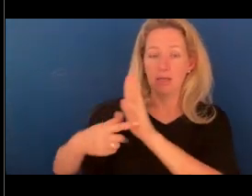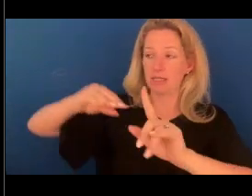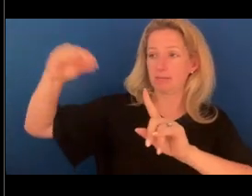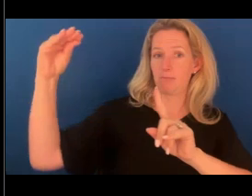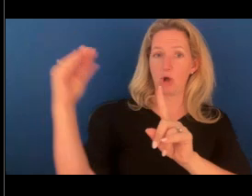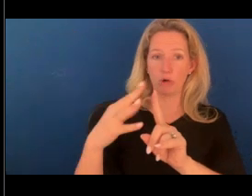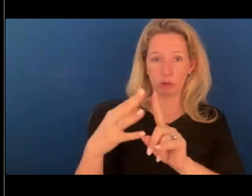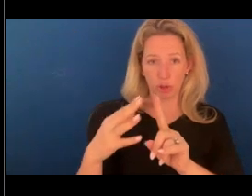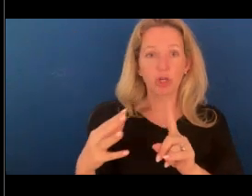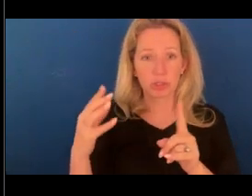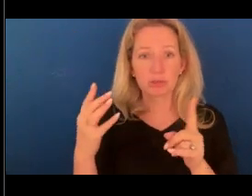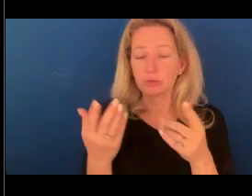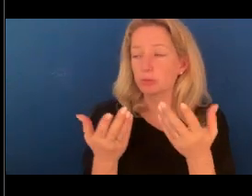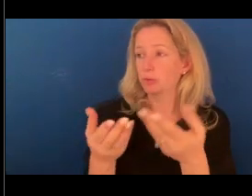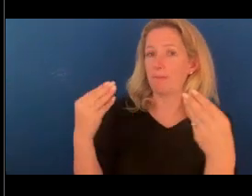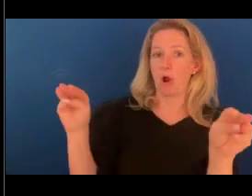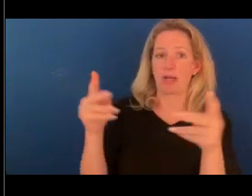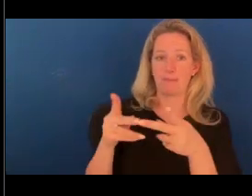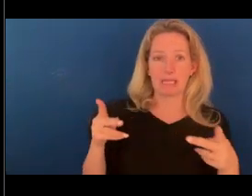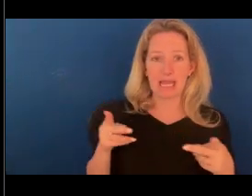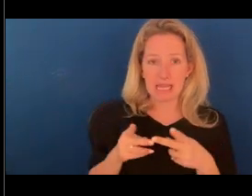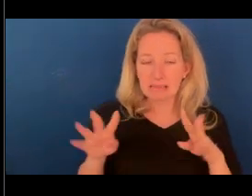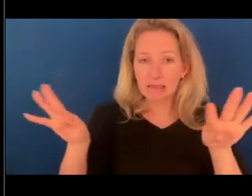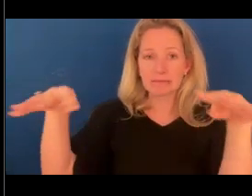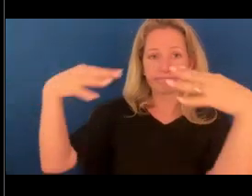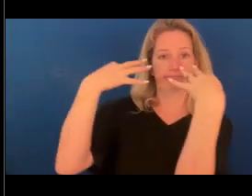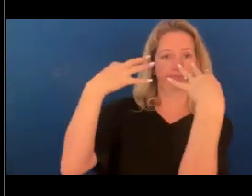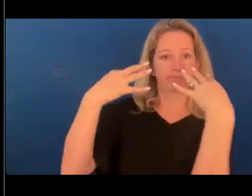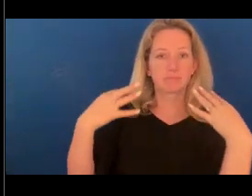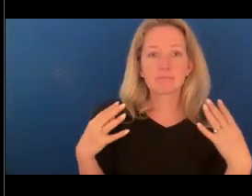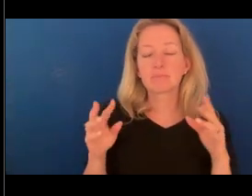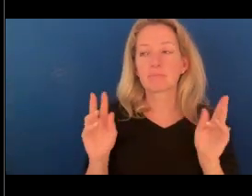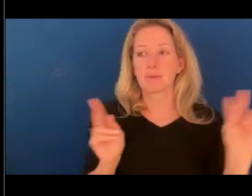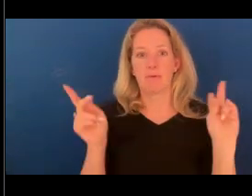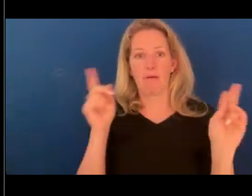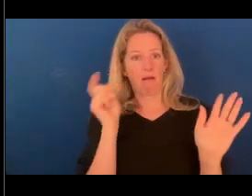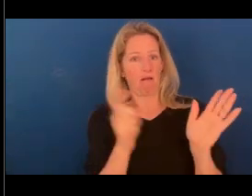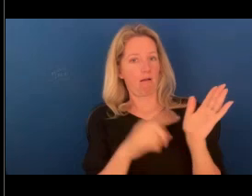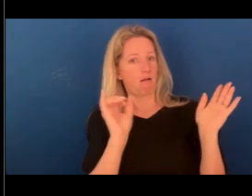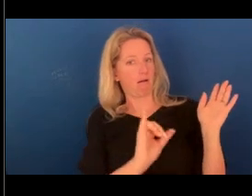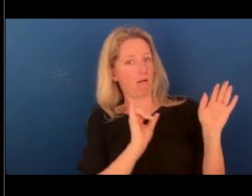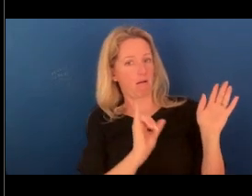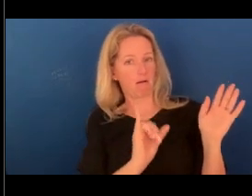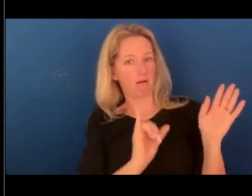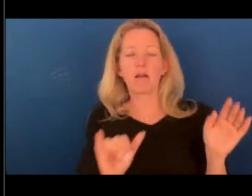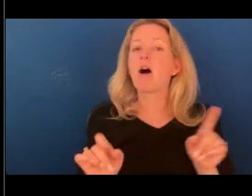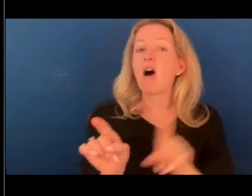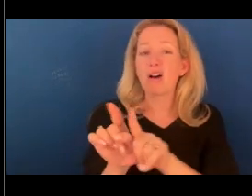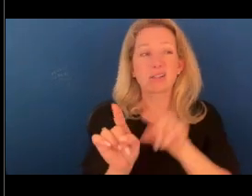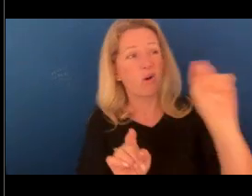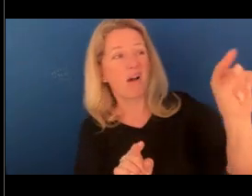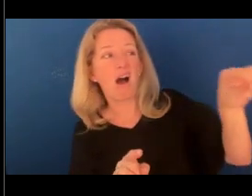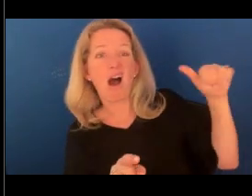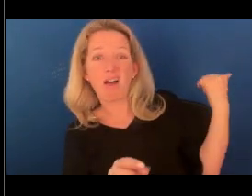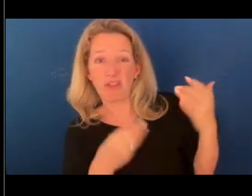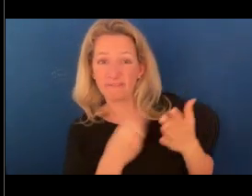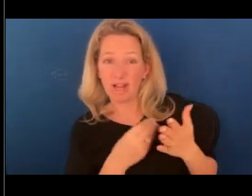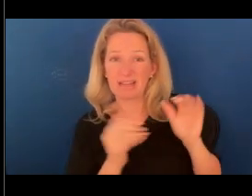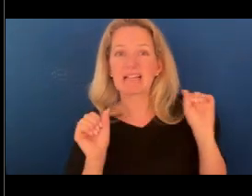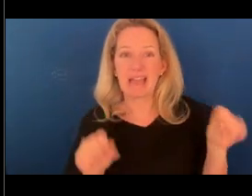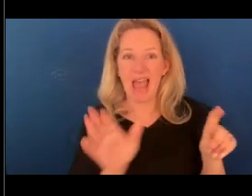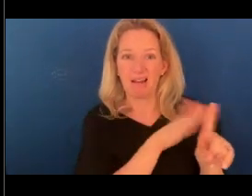the marketplace, its attraction of additional funding, and really